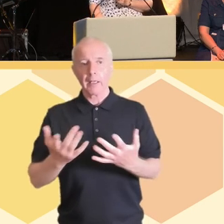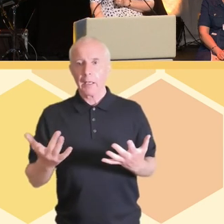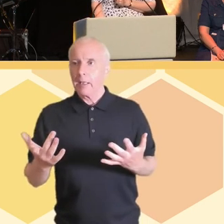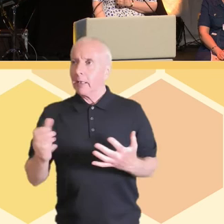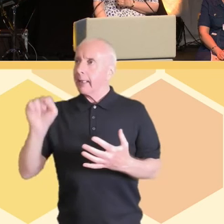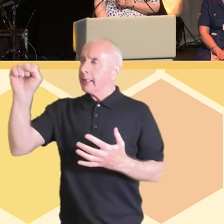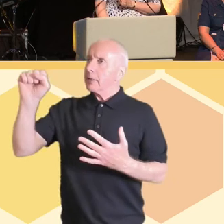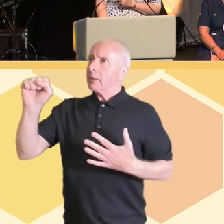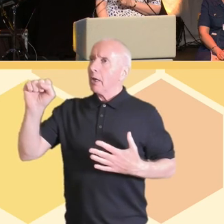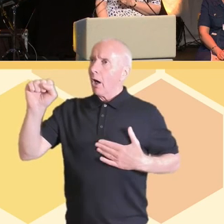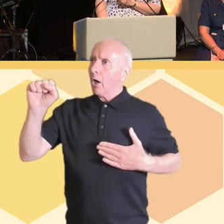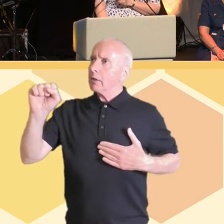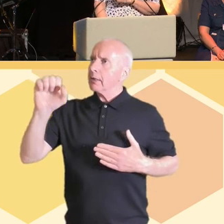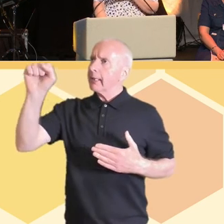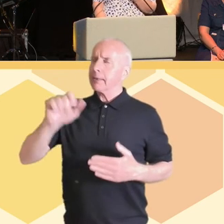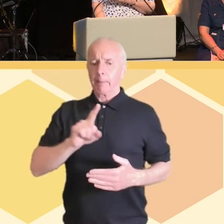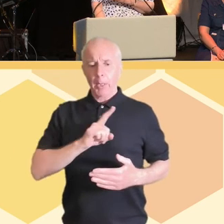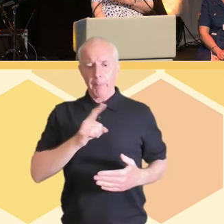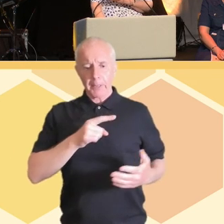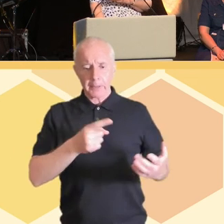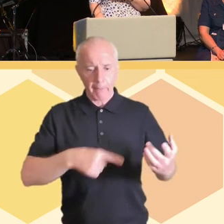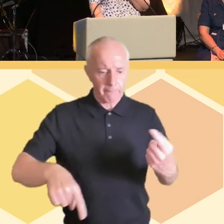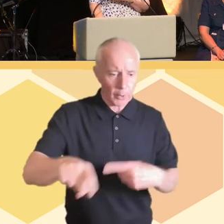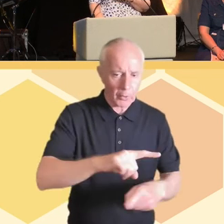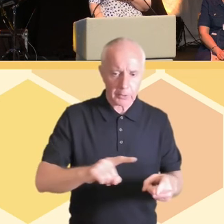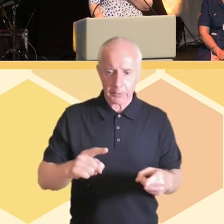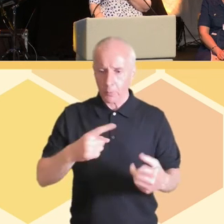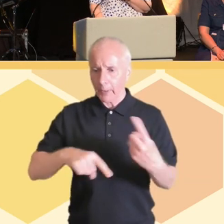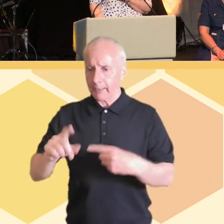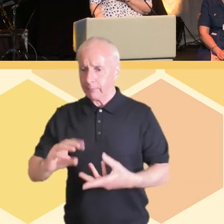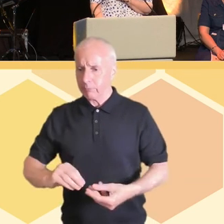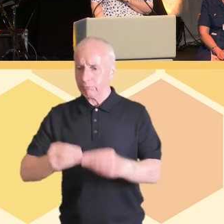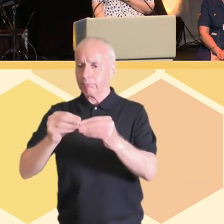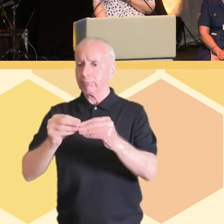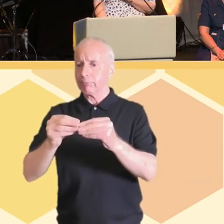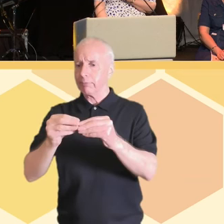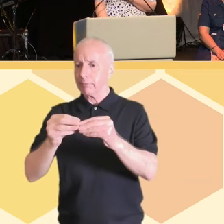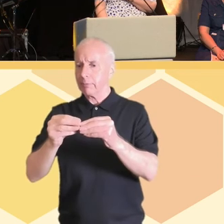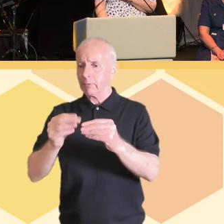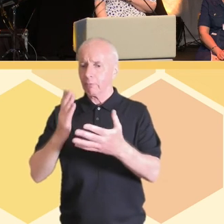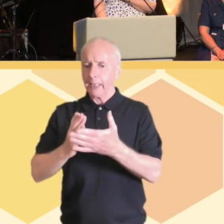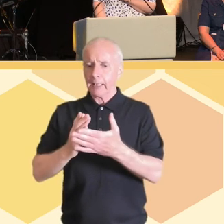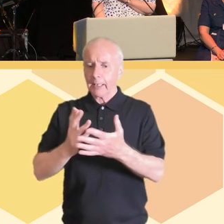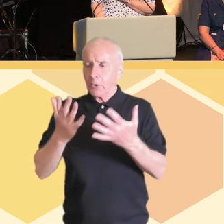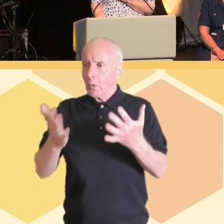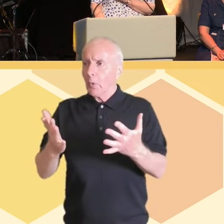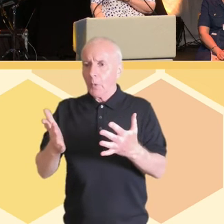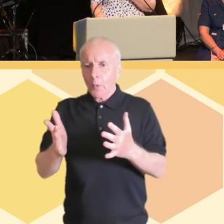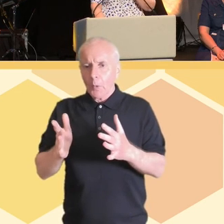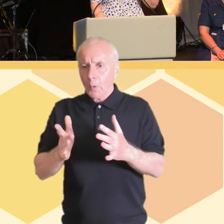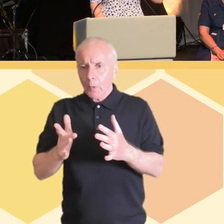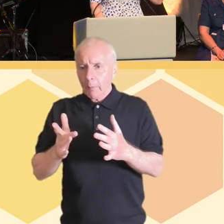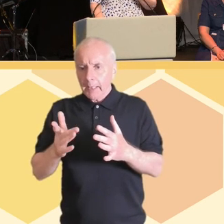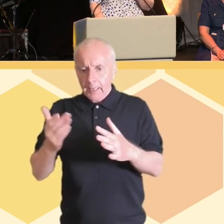now, I believe that we need to find the creativity, the courage, and the faith to embrace adventure and